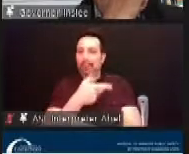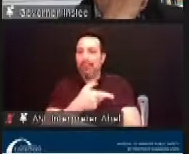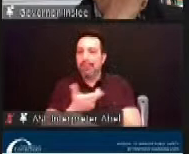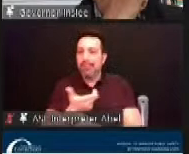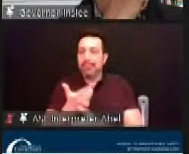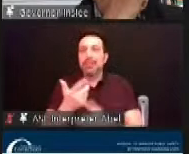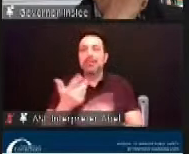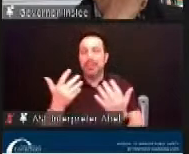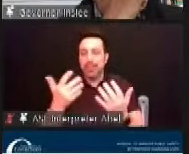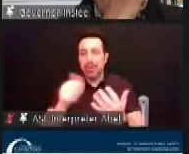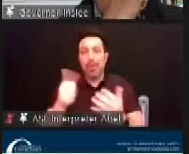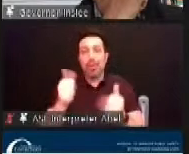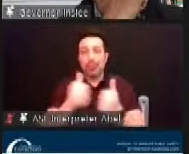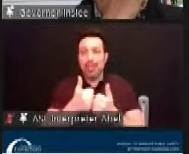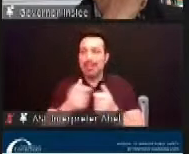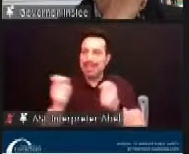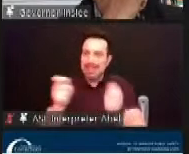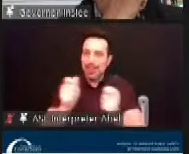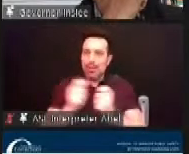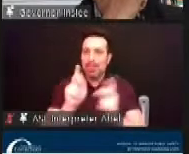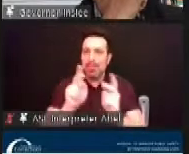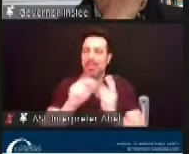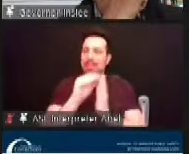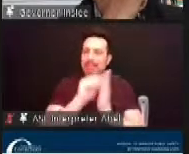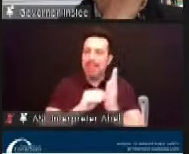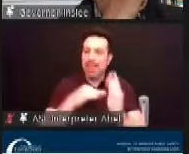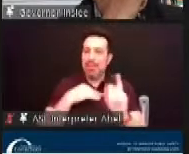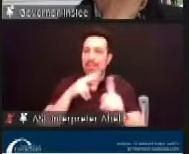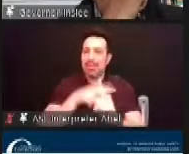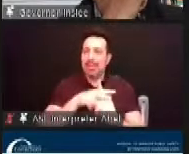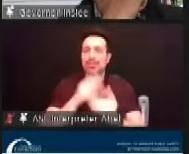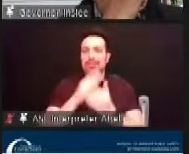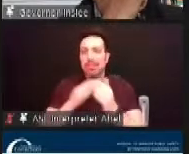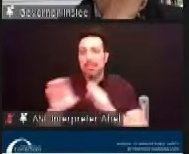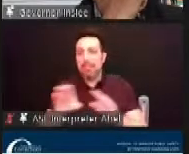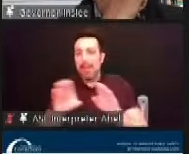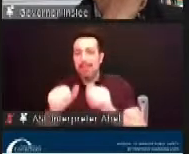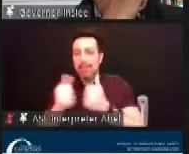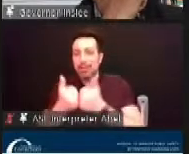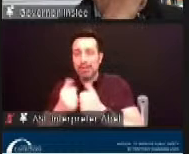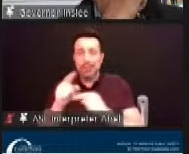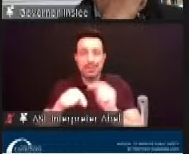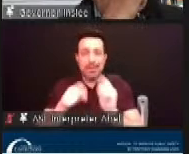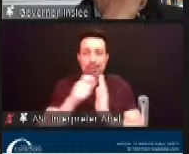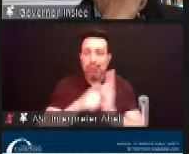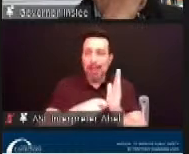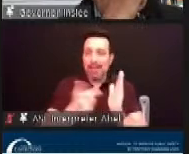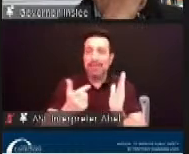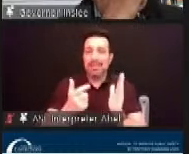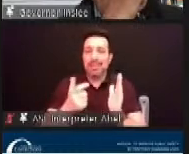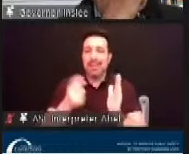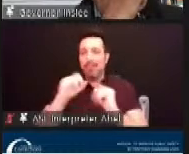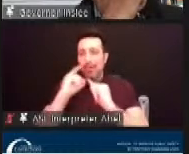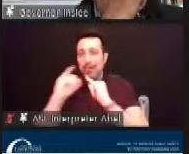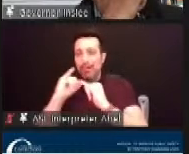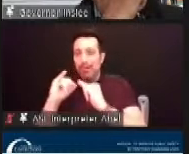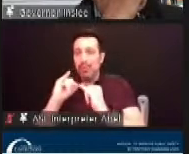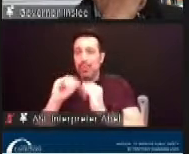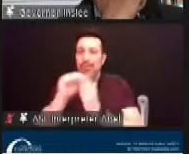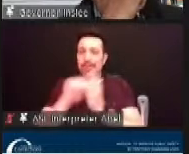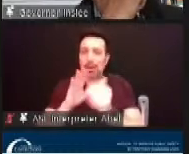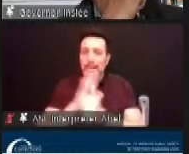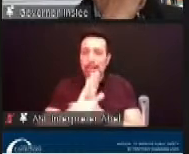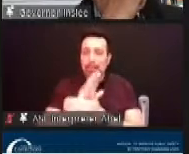with people and filling out applications, some who have behavioral challenges, who can't write. They have to interview and fill out